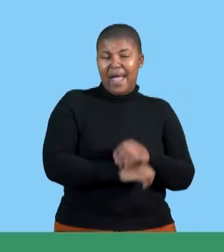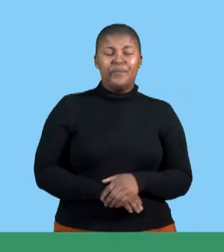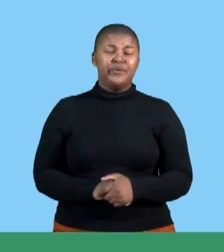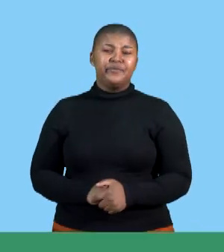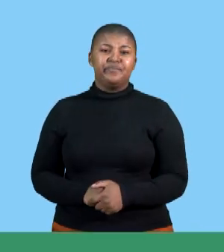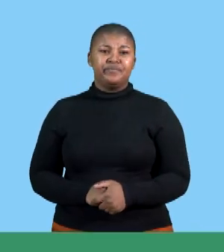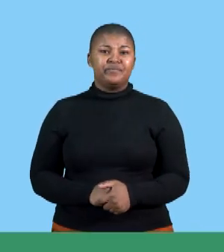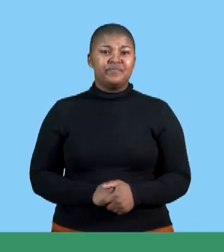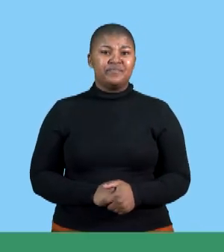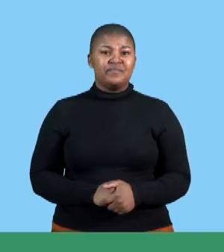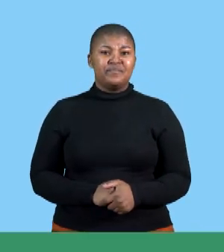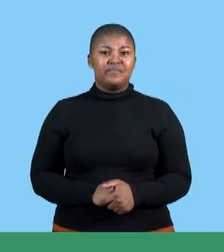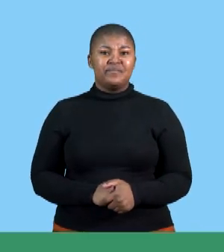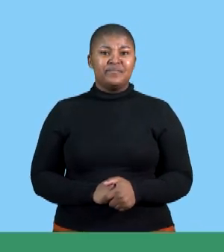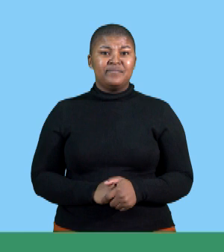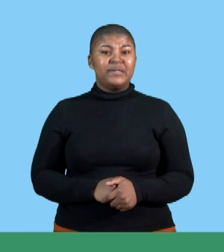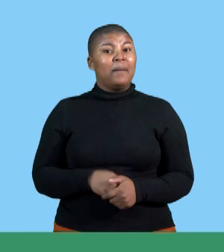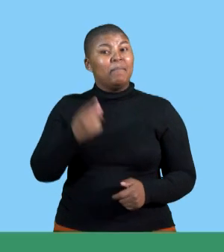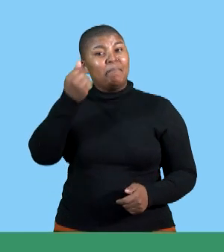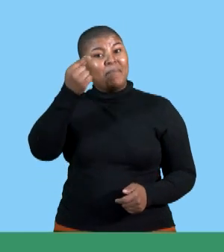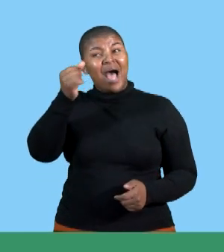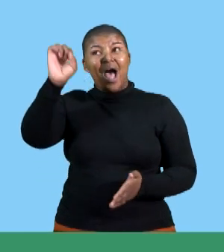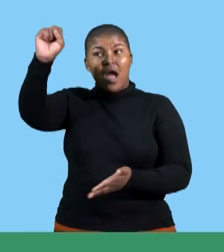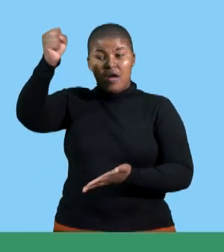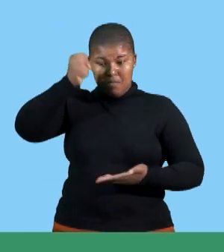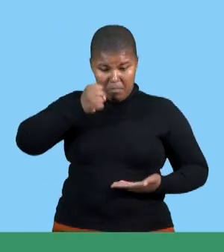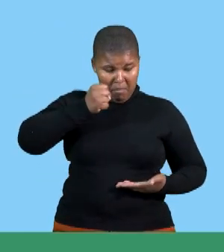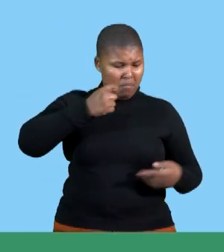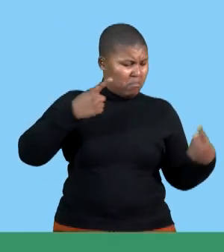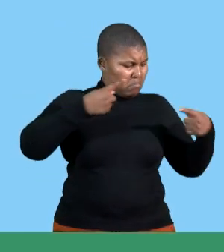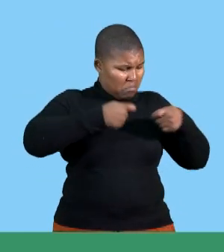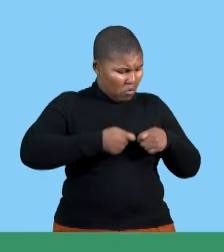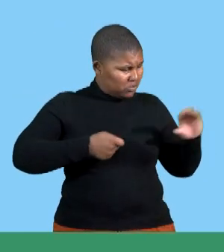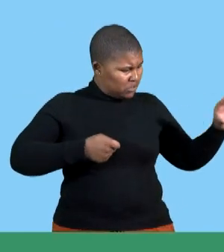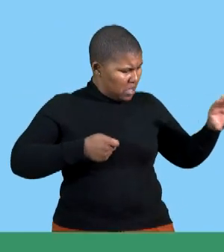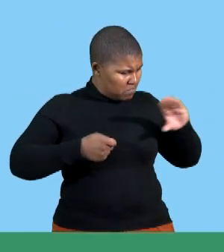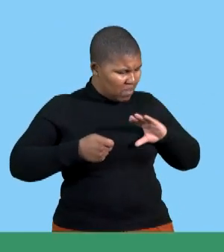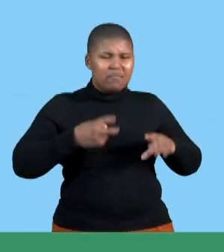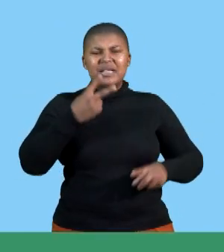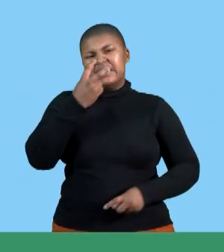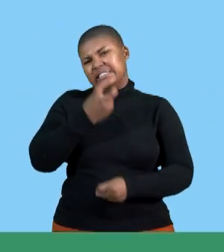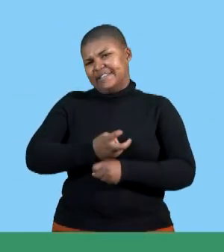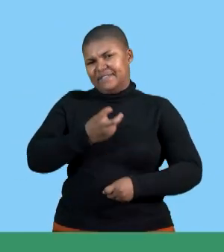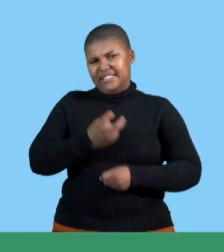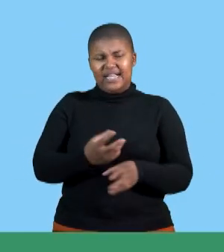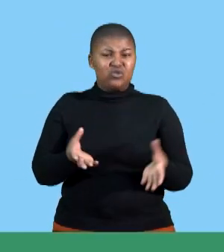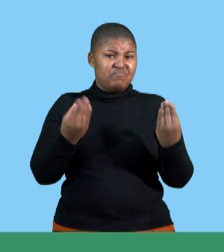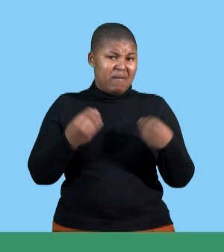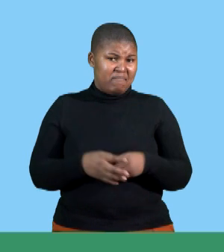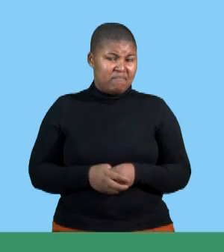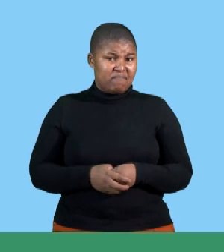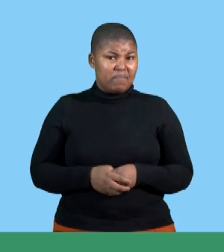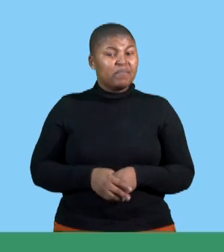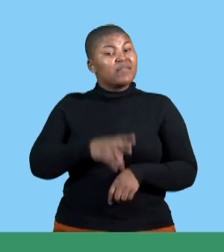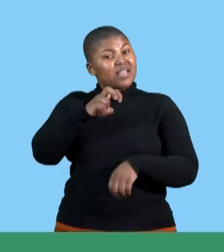process. It does not just automatically happen that the non-profit company just get grants. They need to apply.